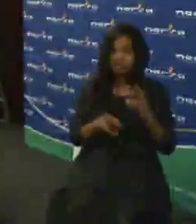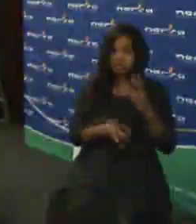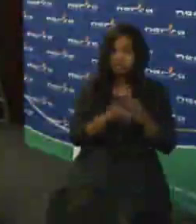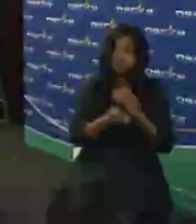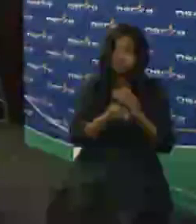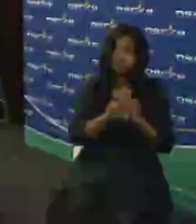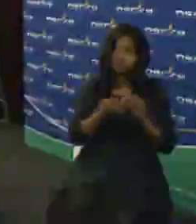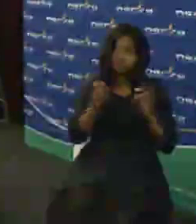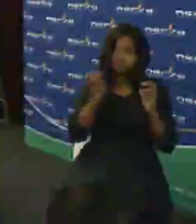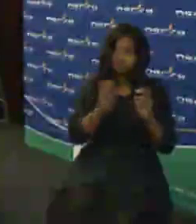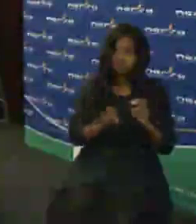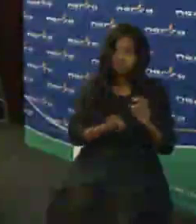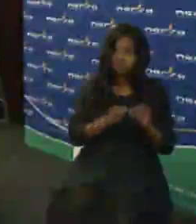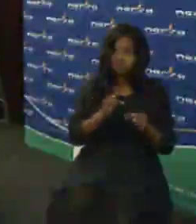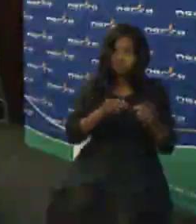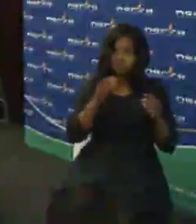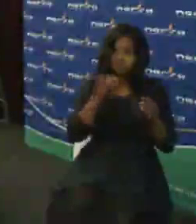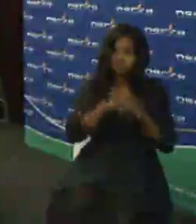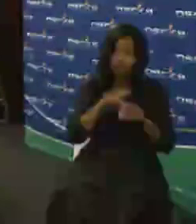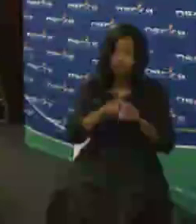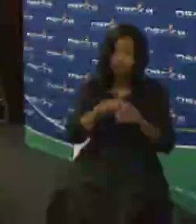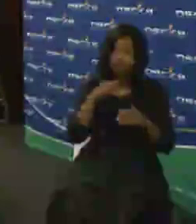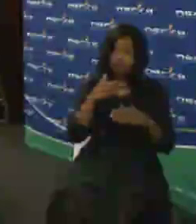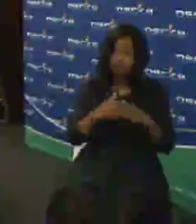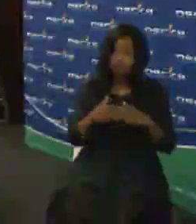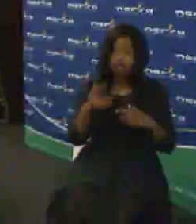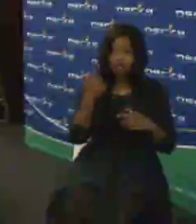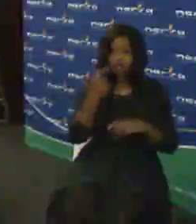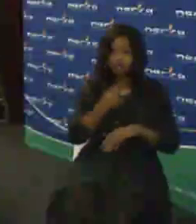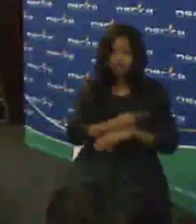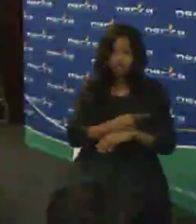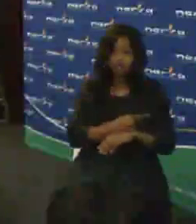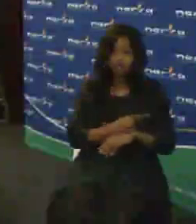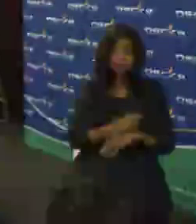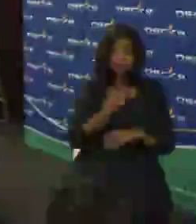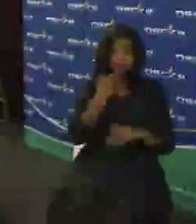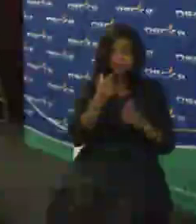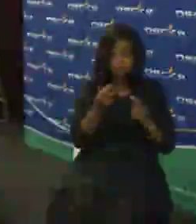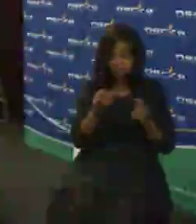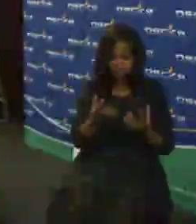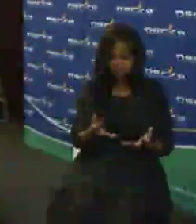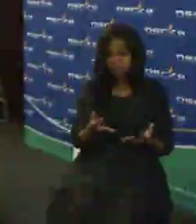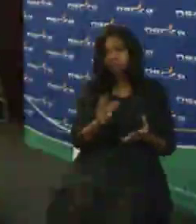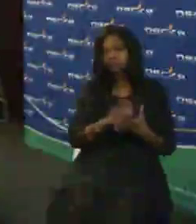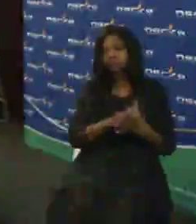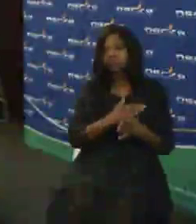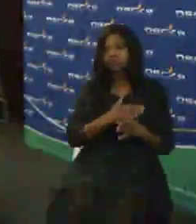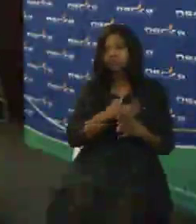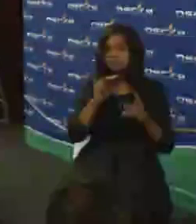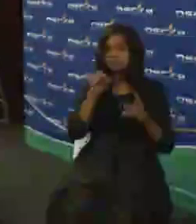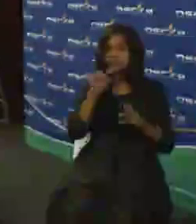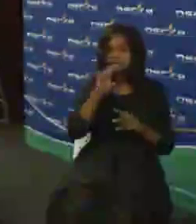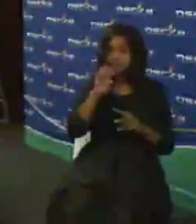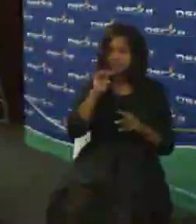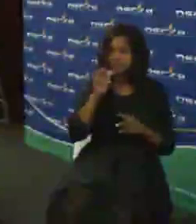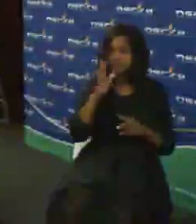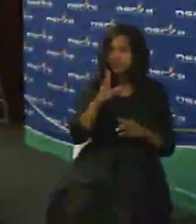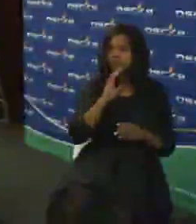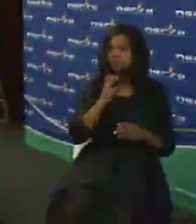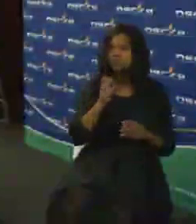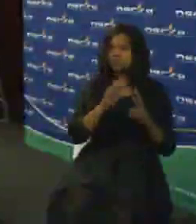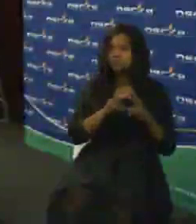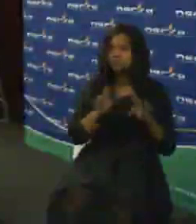additional explanations within the next 7 days. Please do so, because Nersa will be very